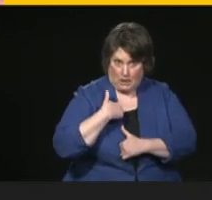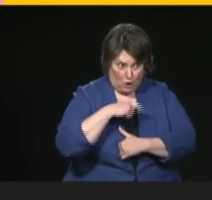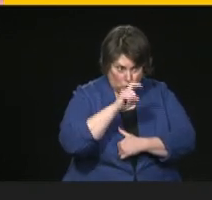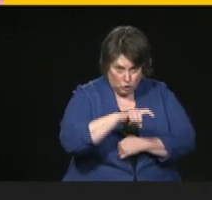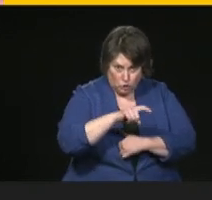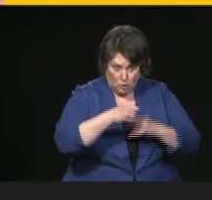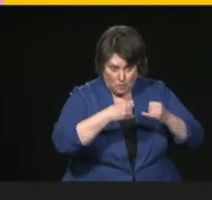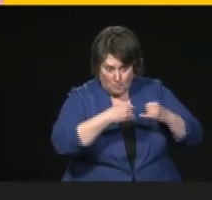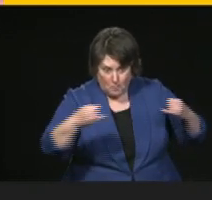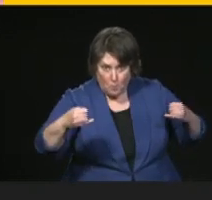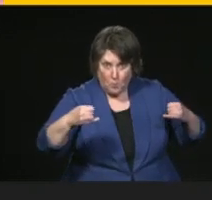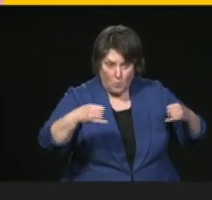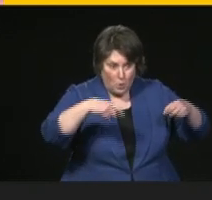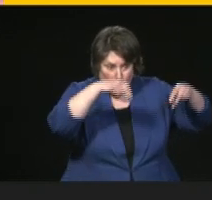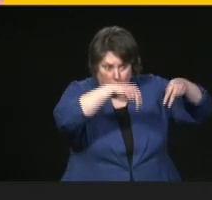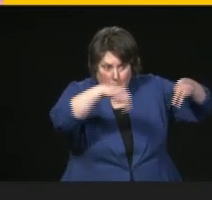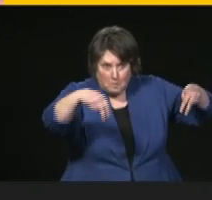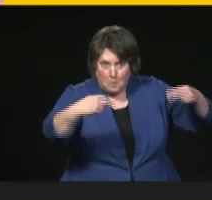that, in our opinion,